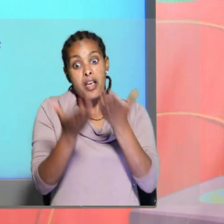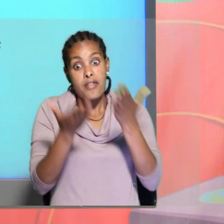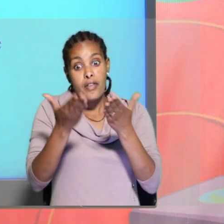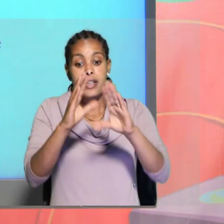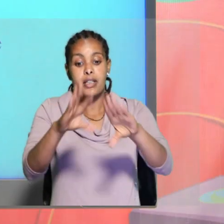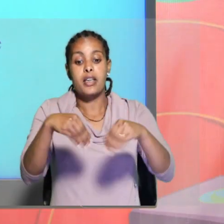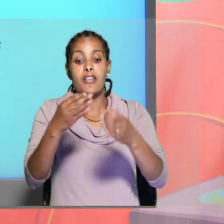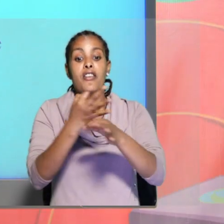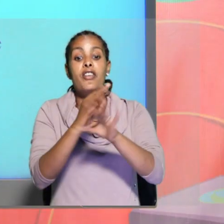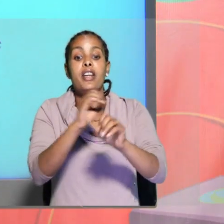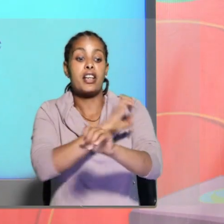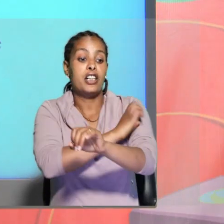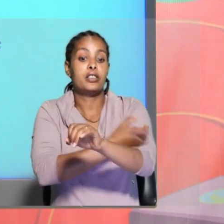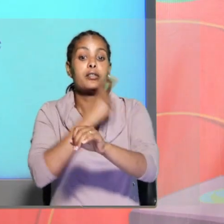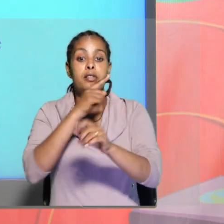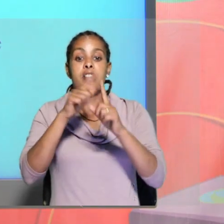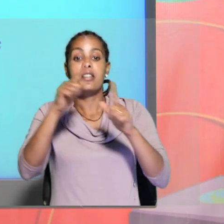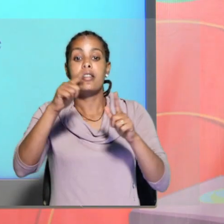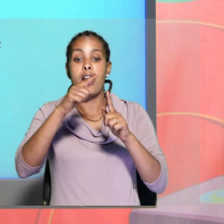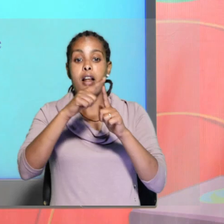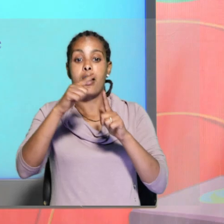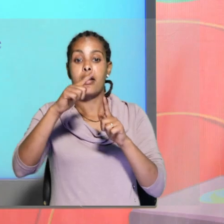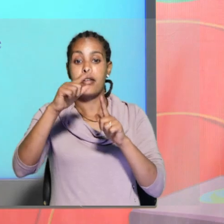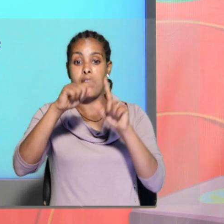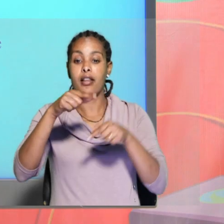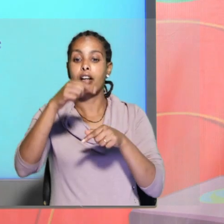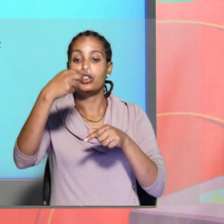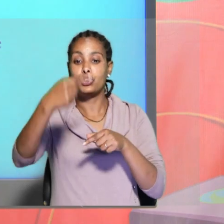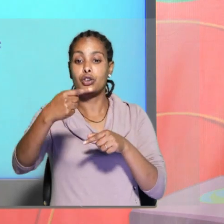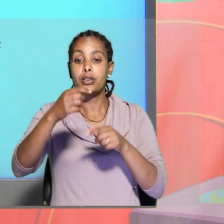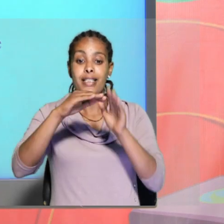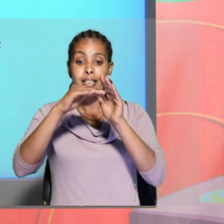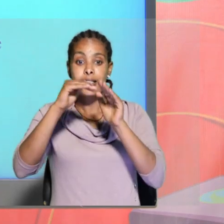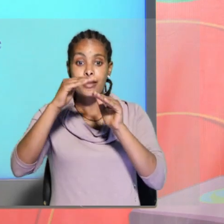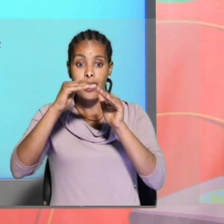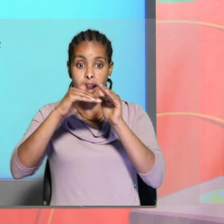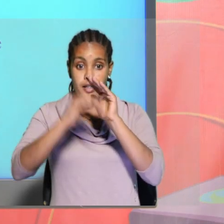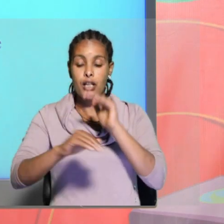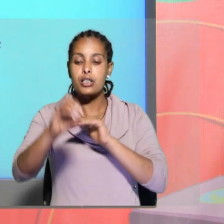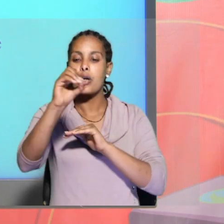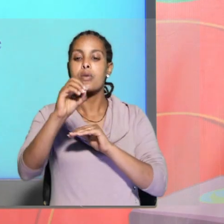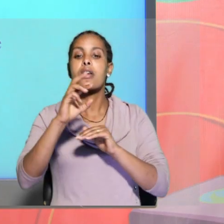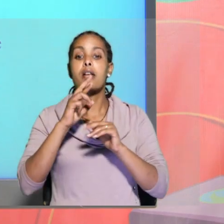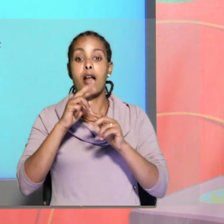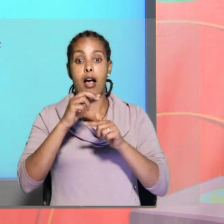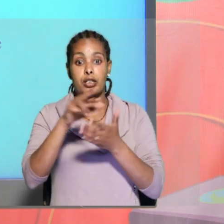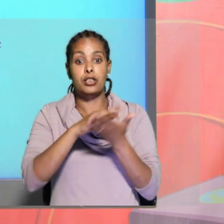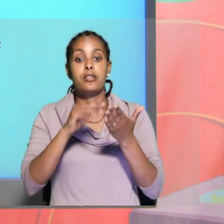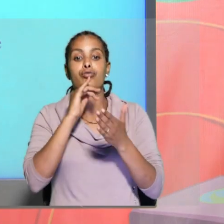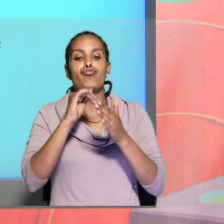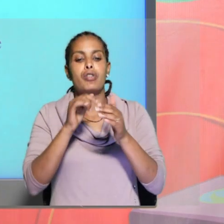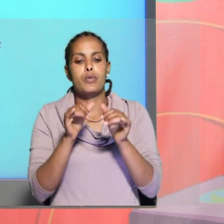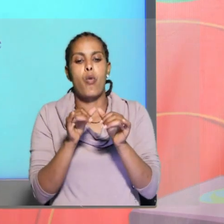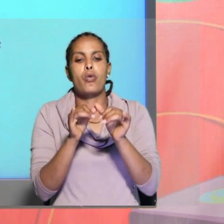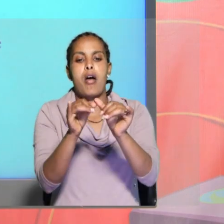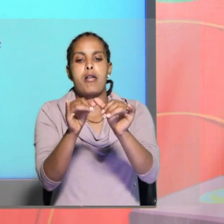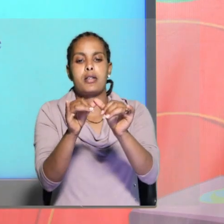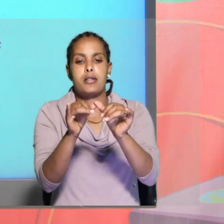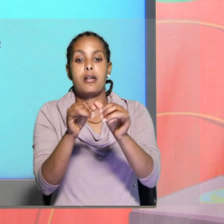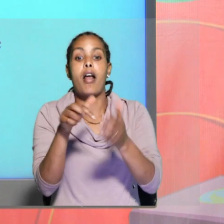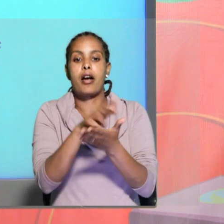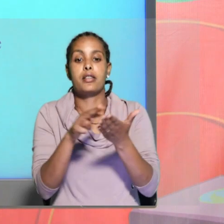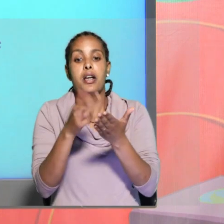the Gibbs free energy change delta G is less than 0, then the reaction is spontaneous reaction.